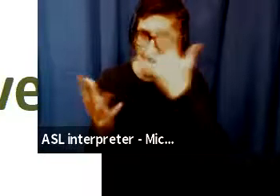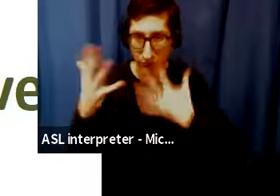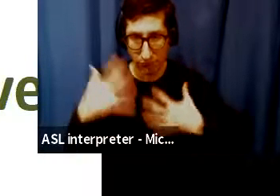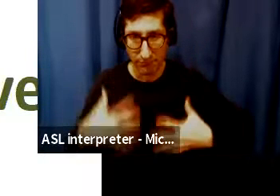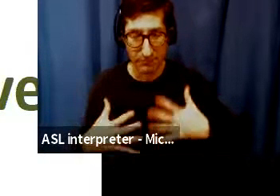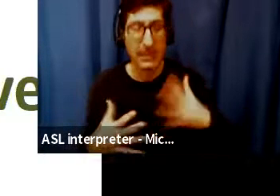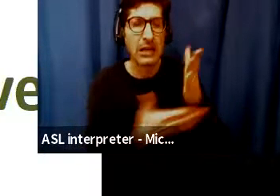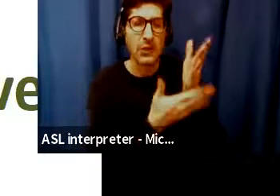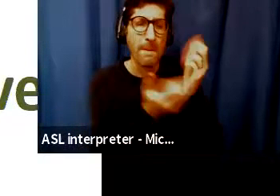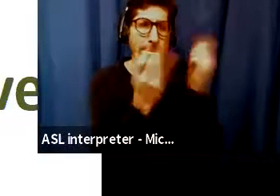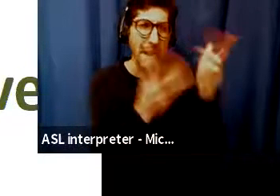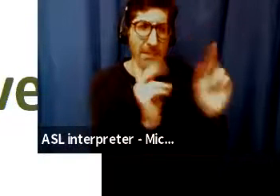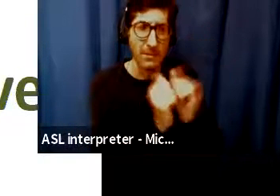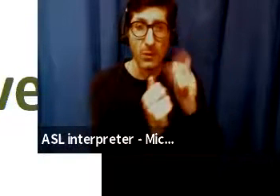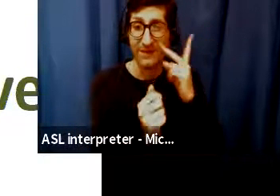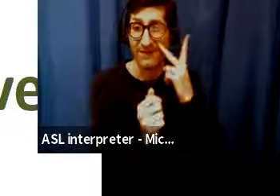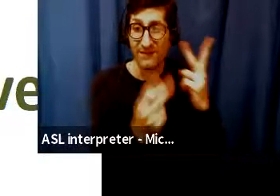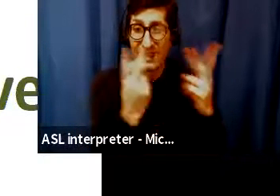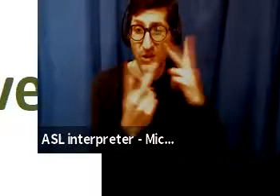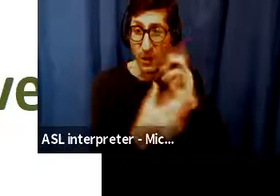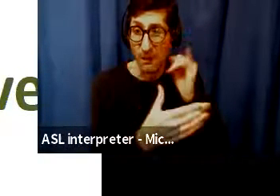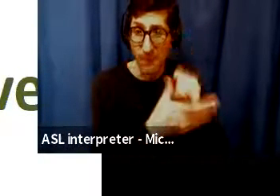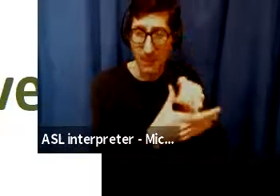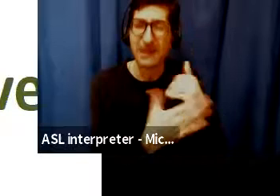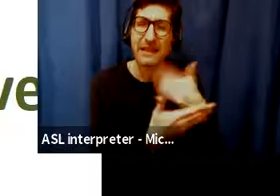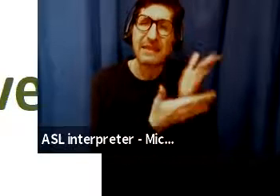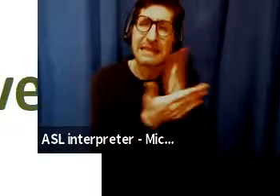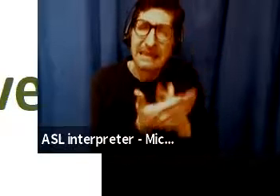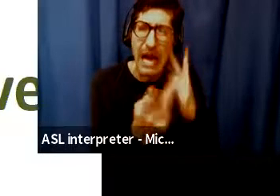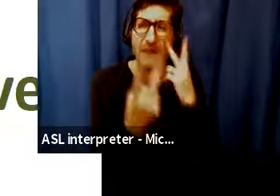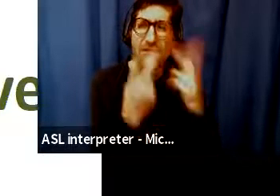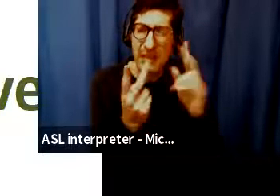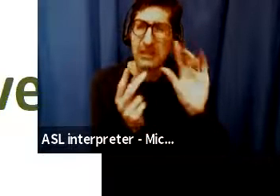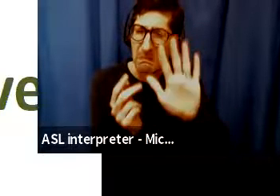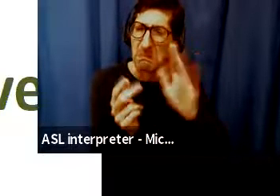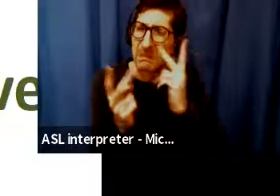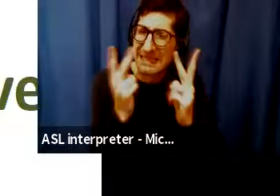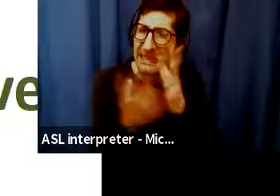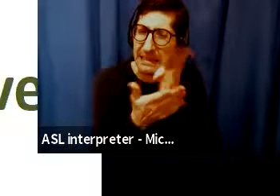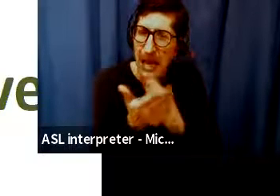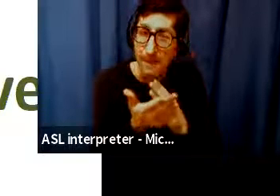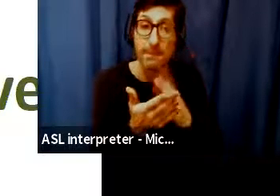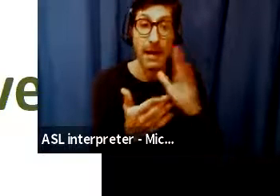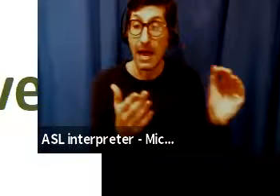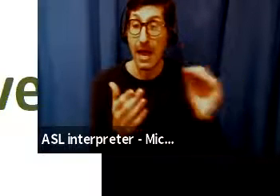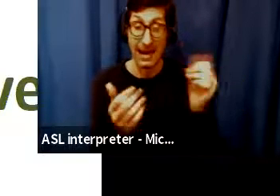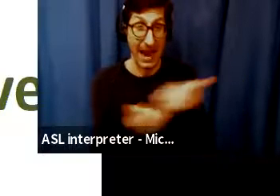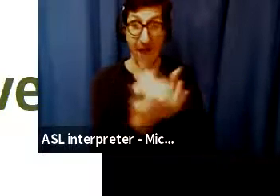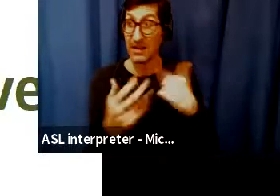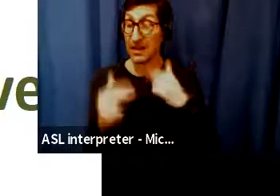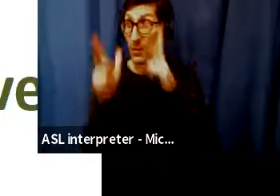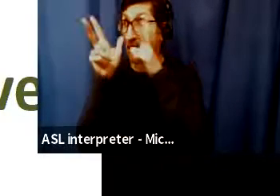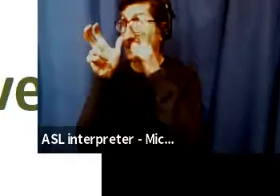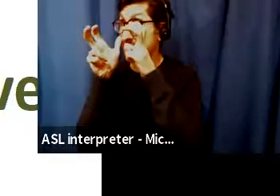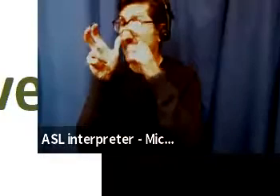have some sight. And then everything that we take in through our eyes to be described to the